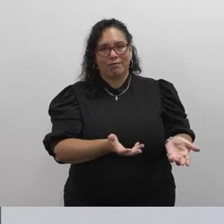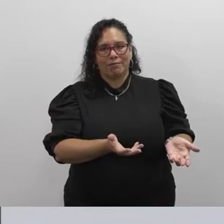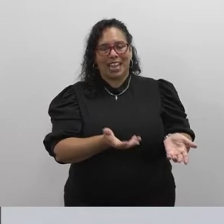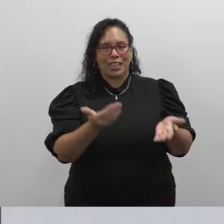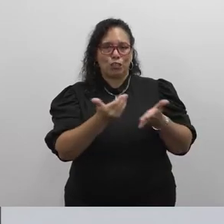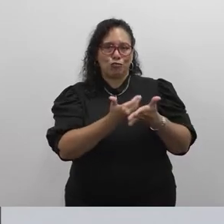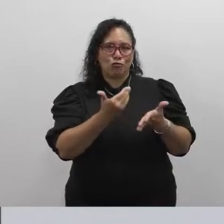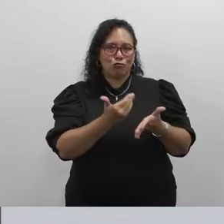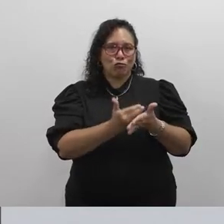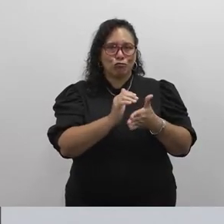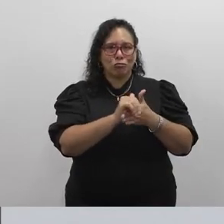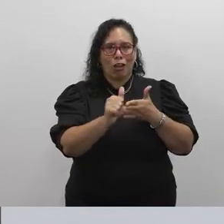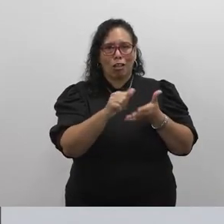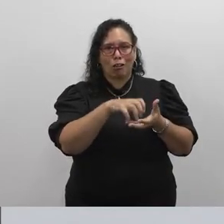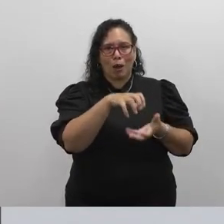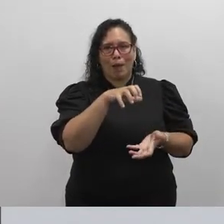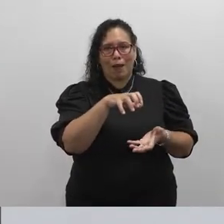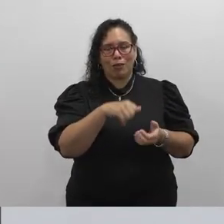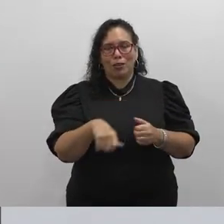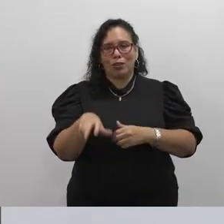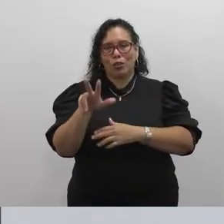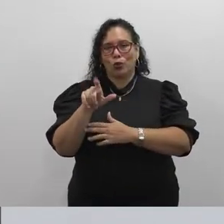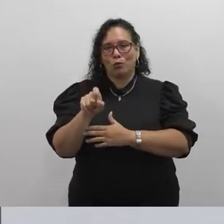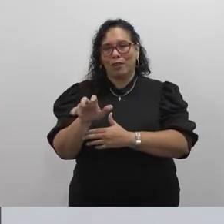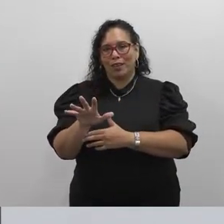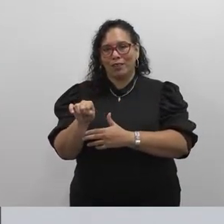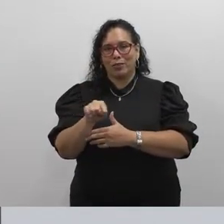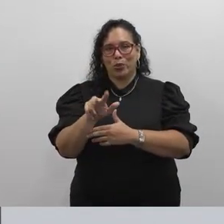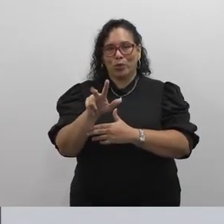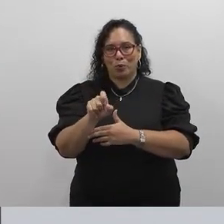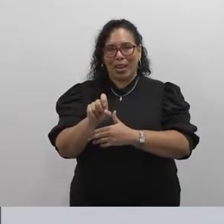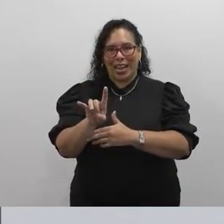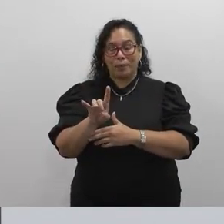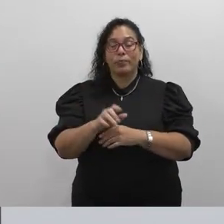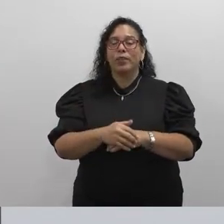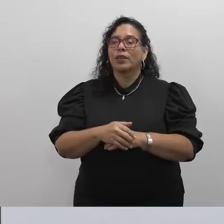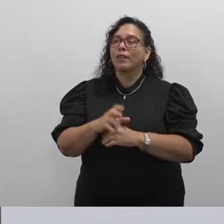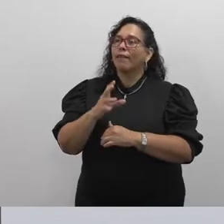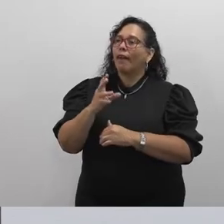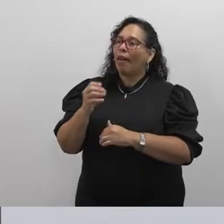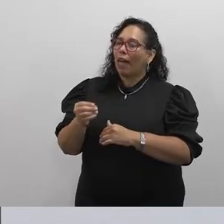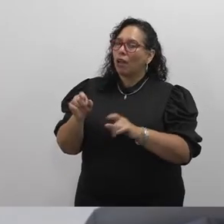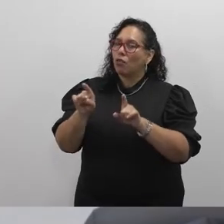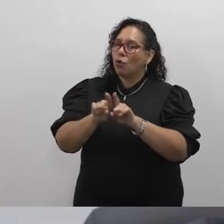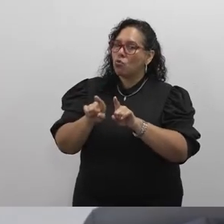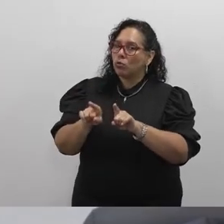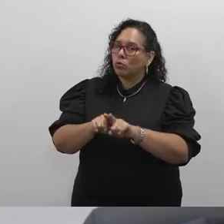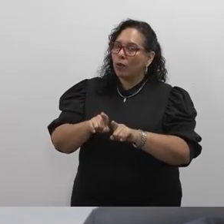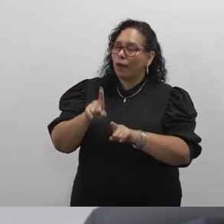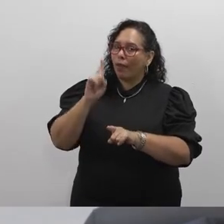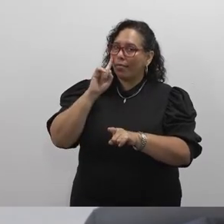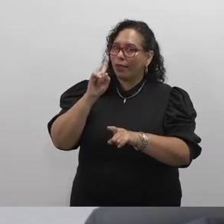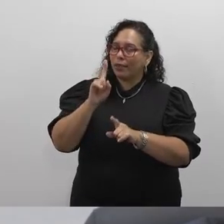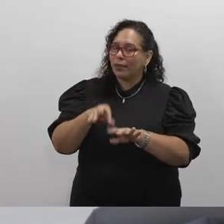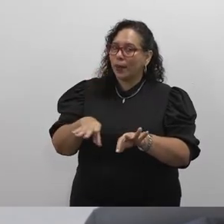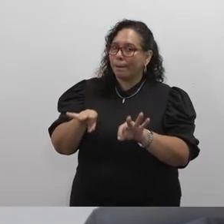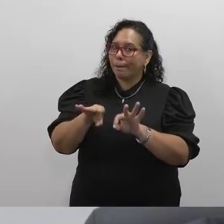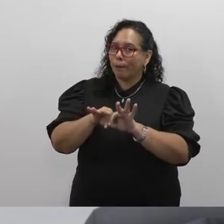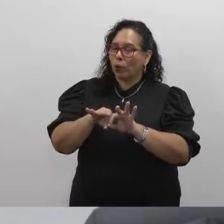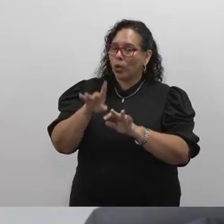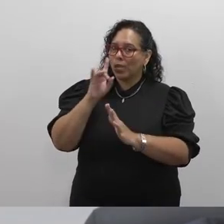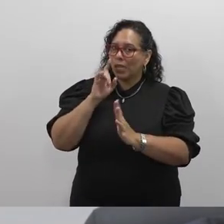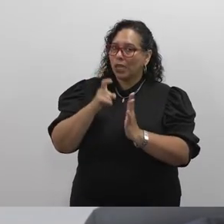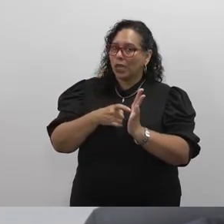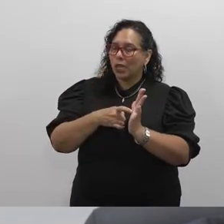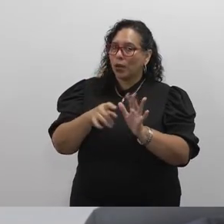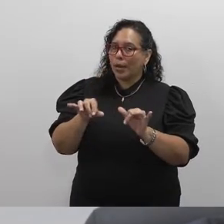that we see before us, which is now 3.5 to 3.8. And also, I think it's important to note that